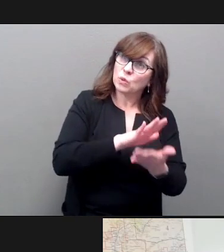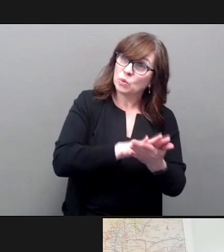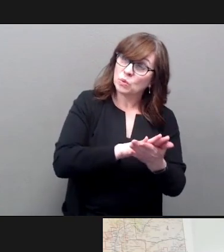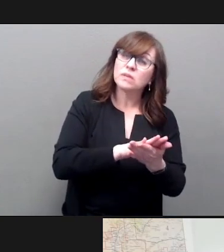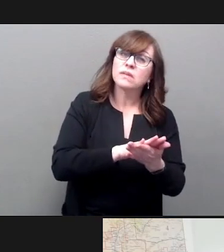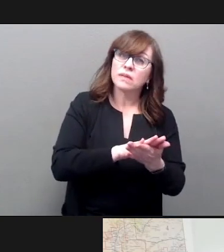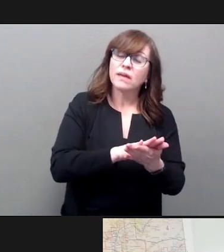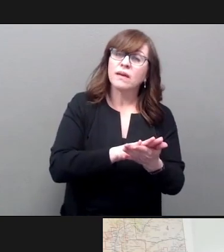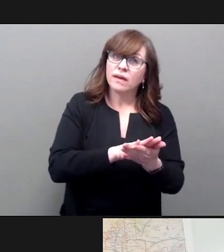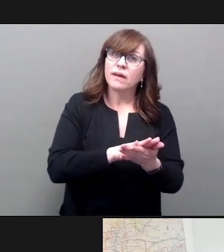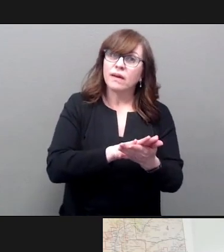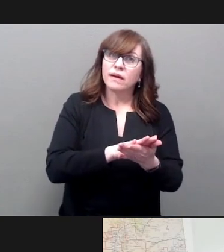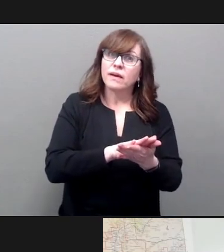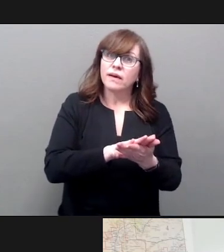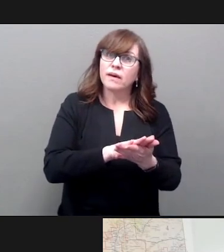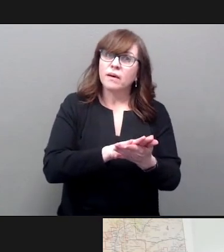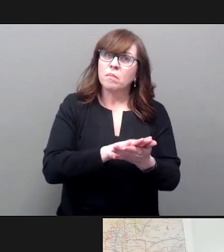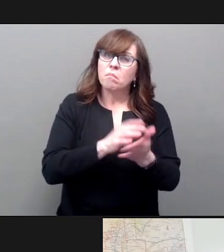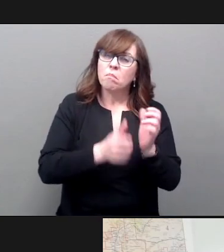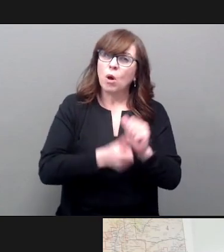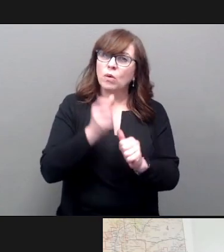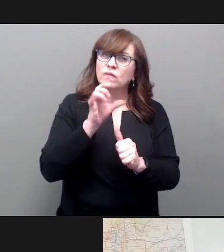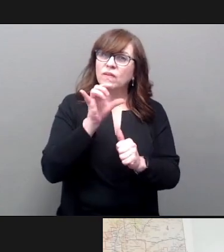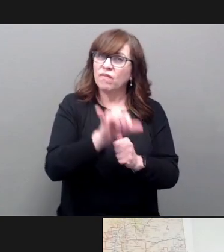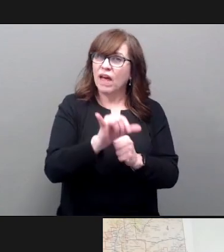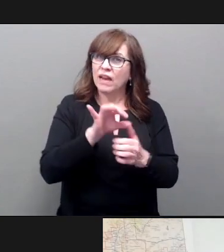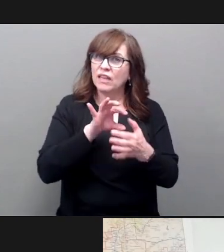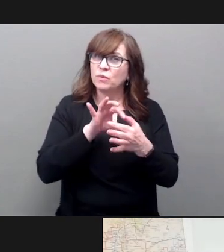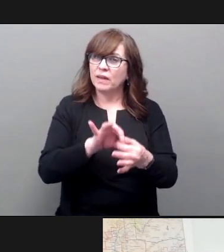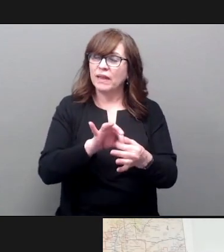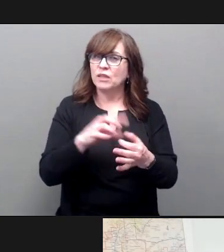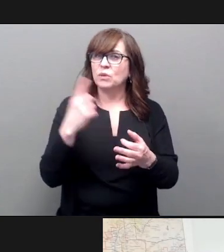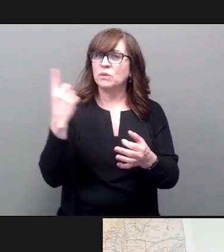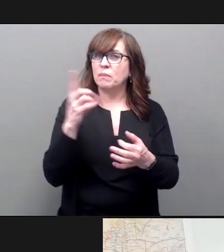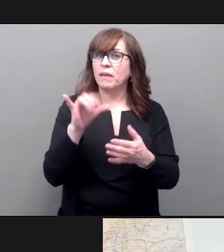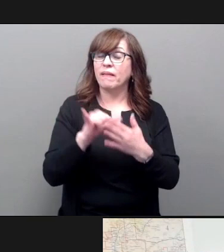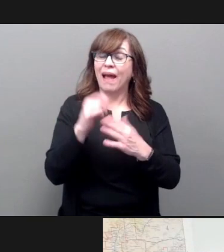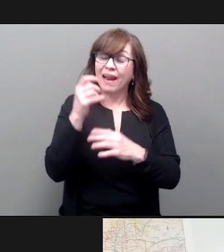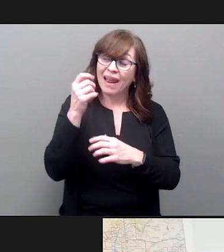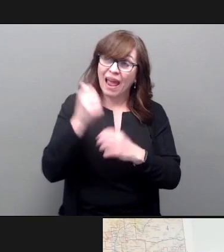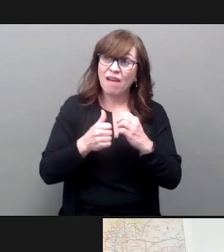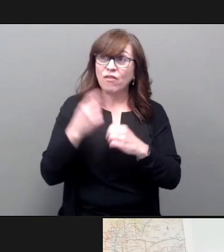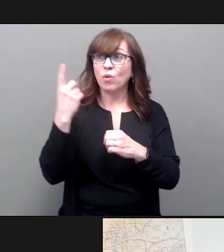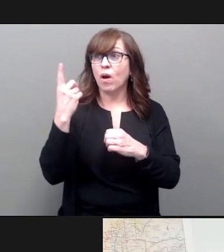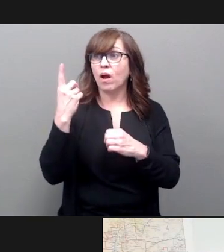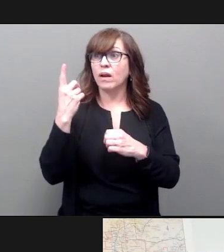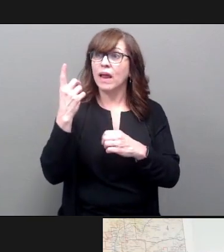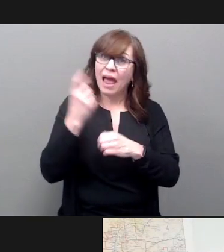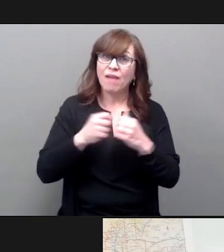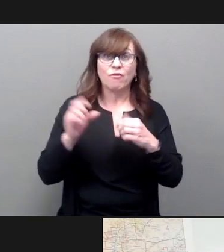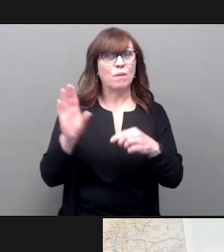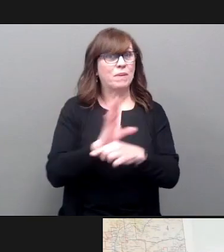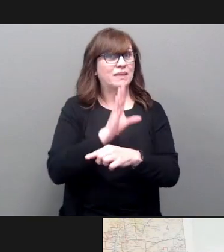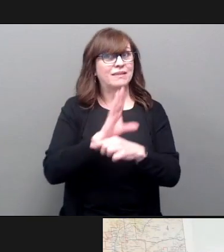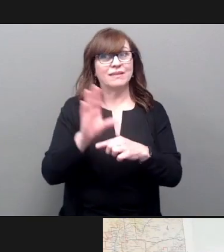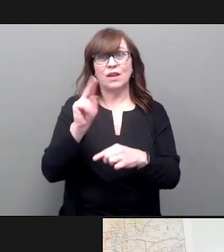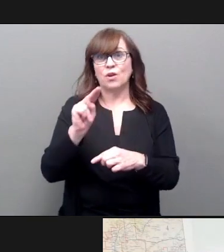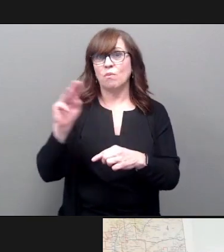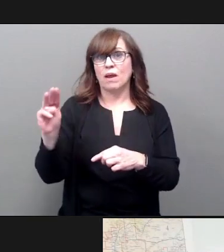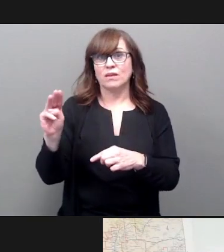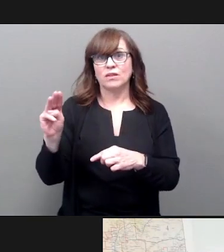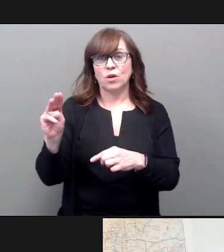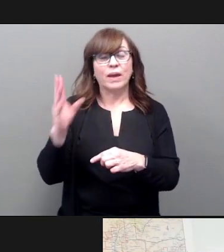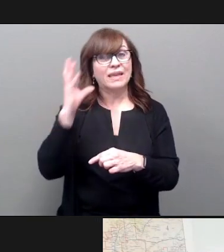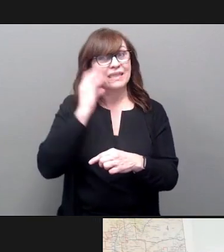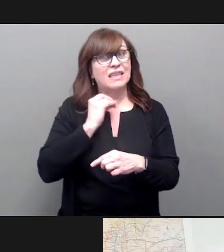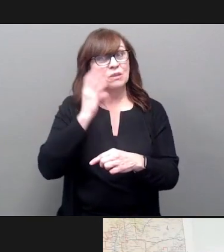actually related to something that every business in New Mexico is